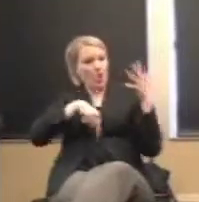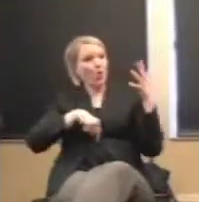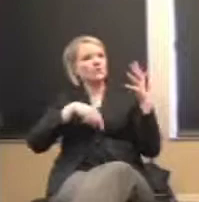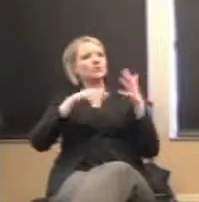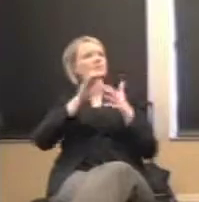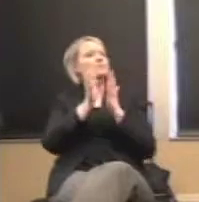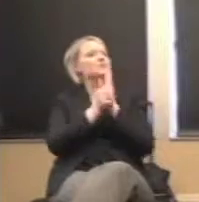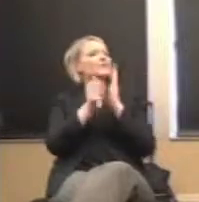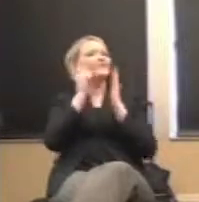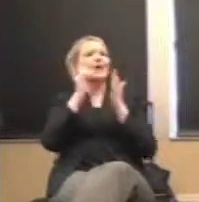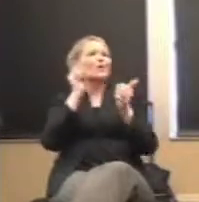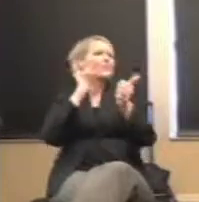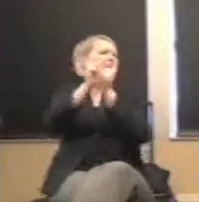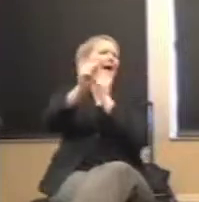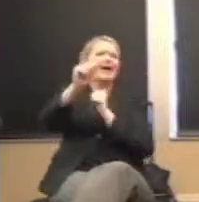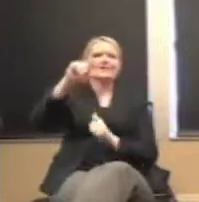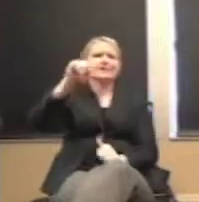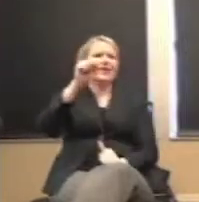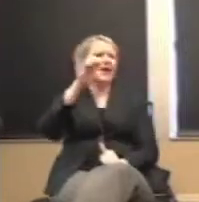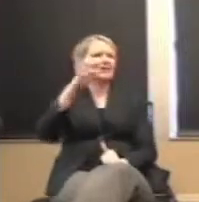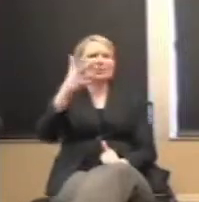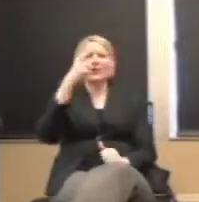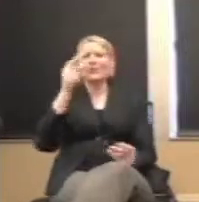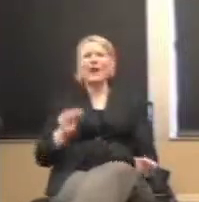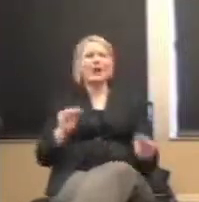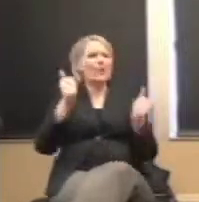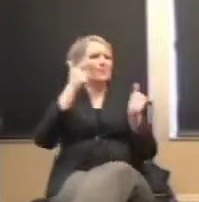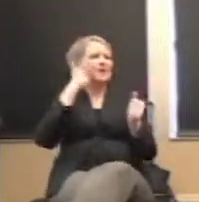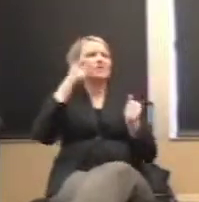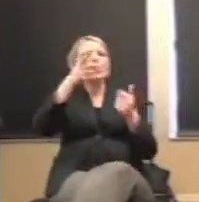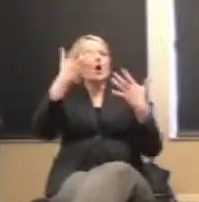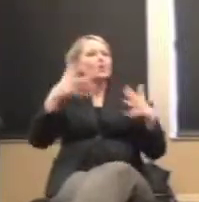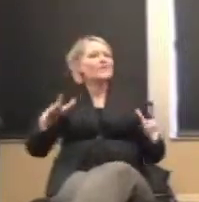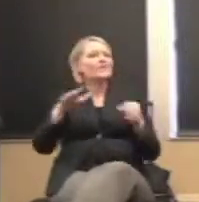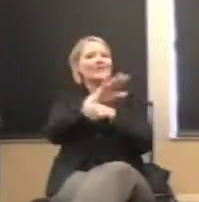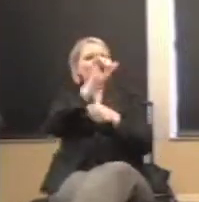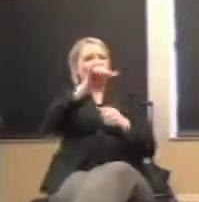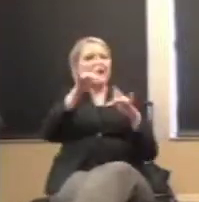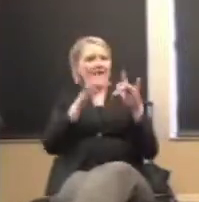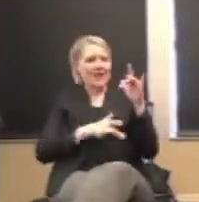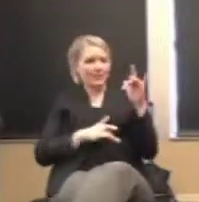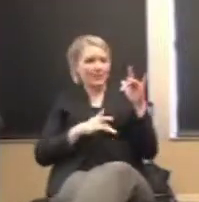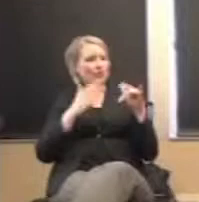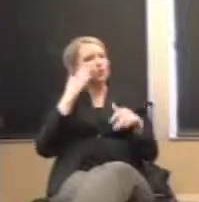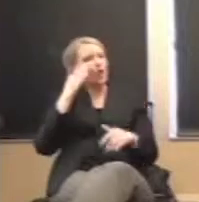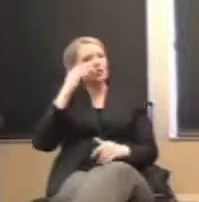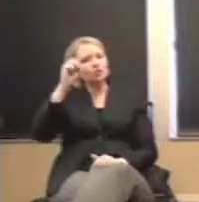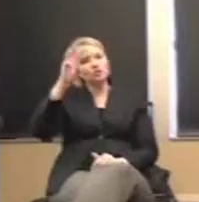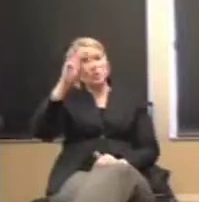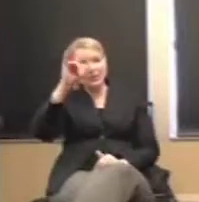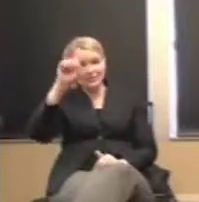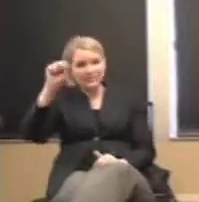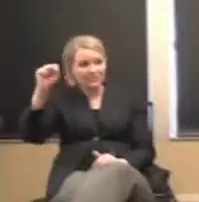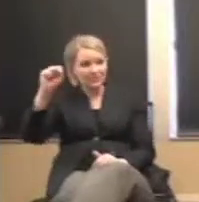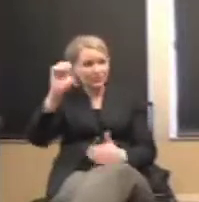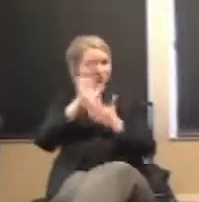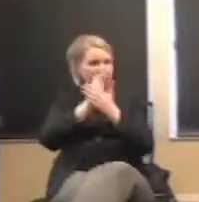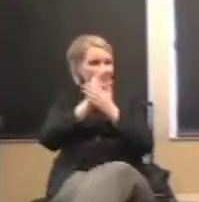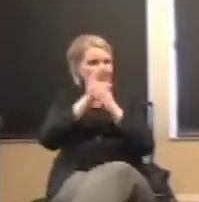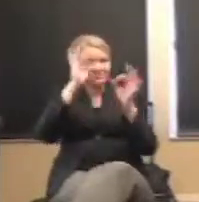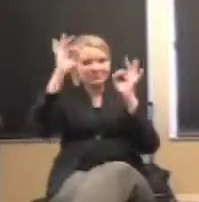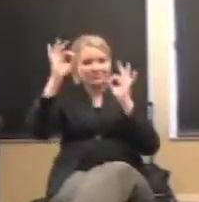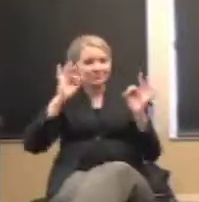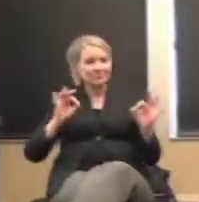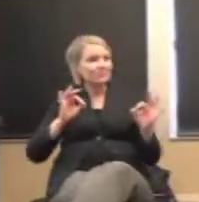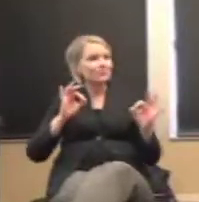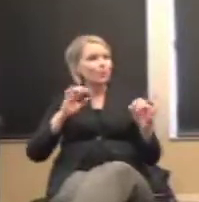phase 3 in a minute, because you filled in that gap that they were missing. So that whole Swiss cheese foundation that they had, then when they go back